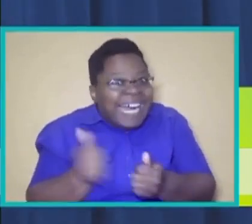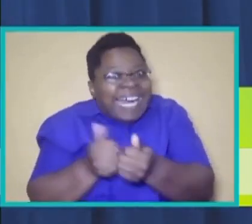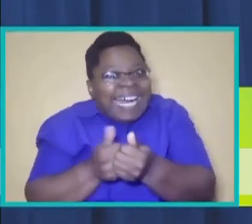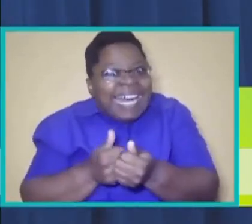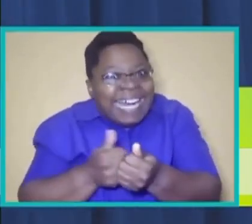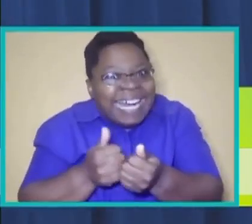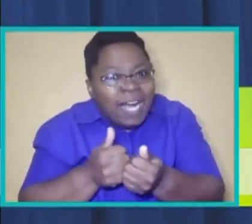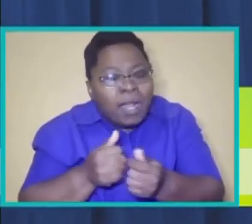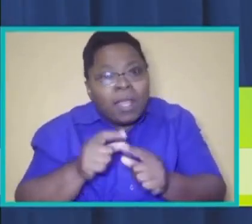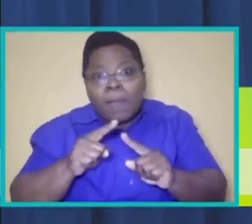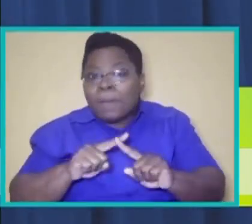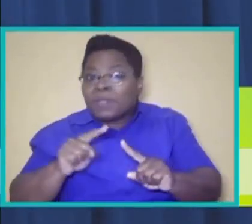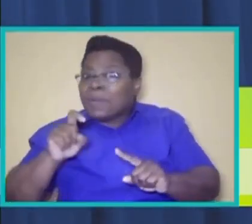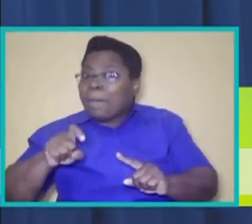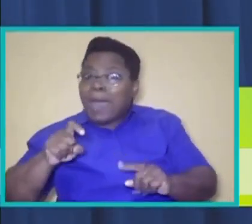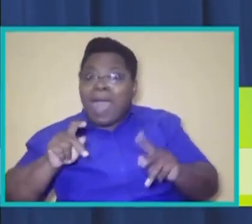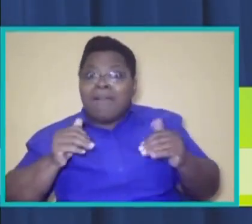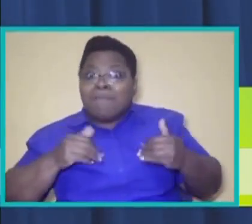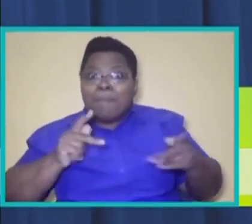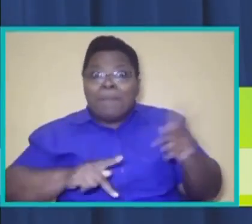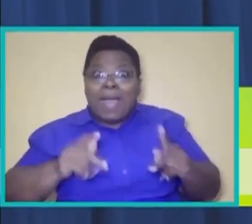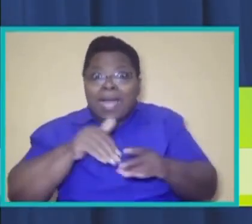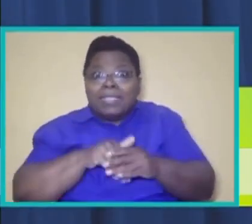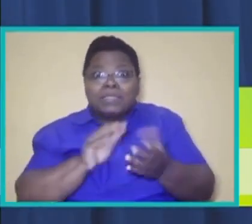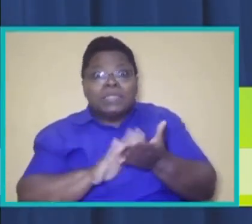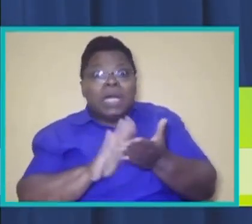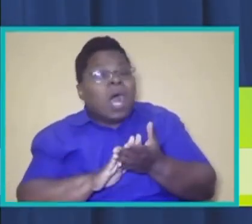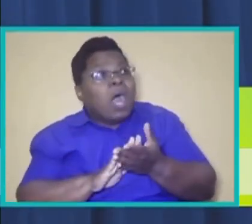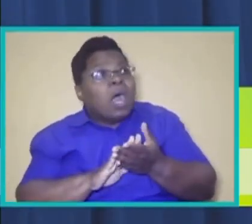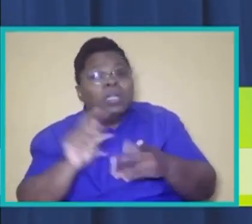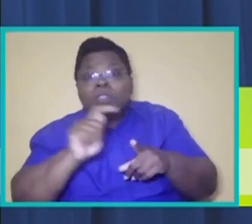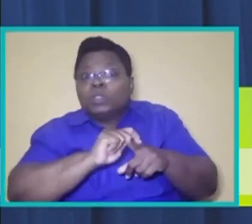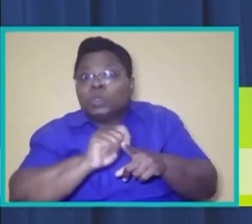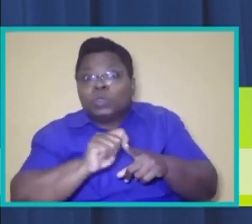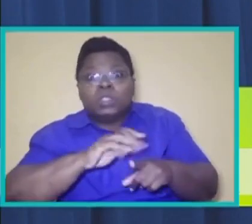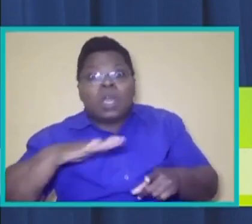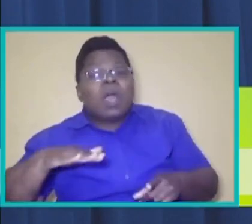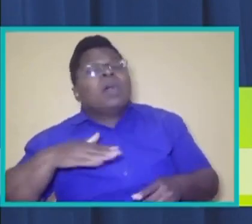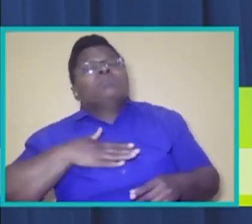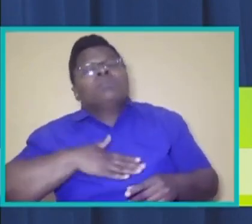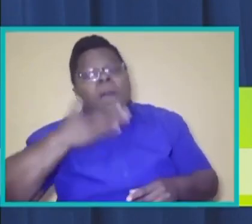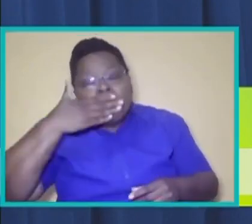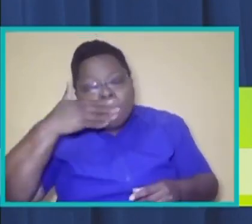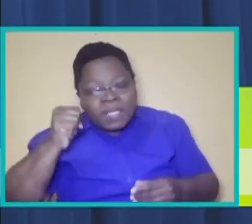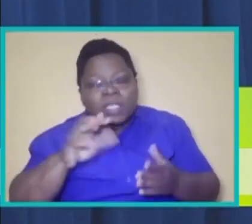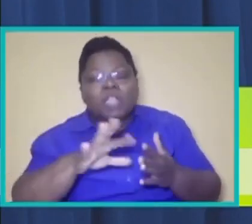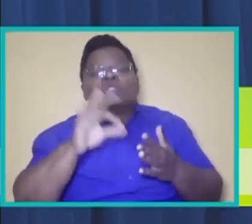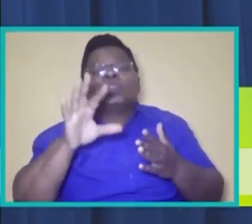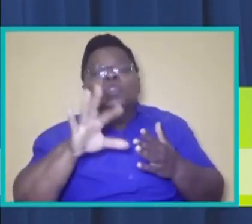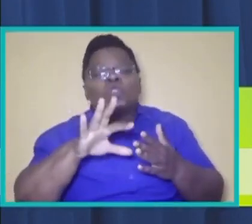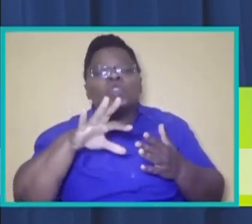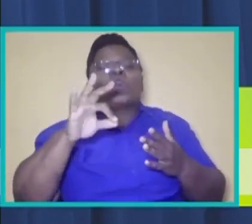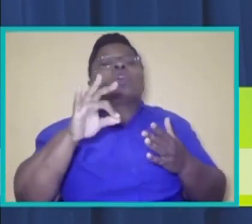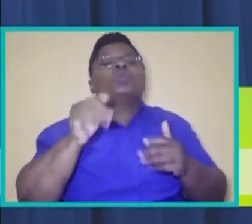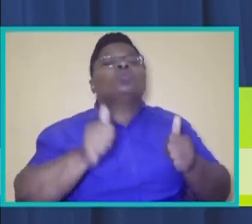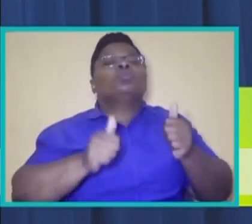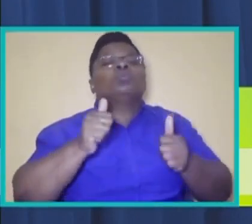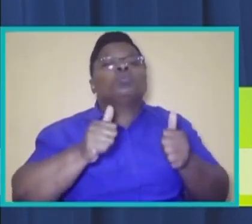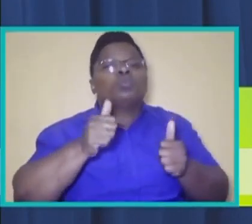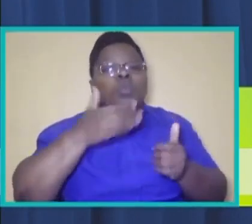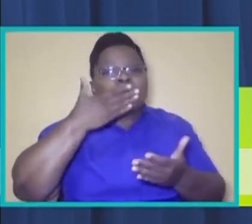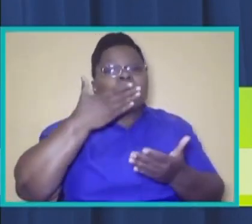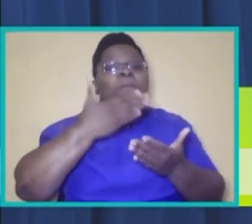right choices. I agree that the teacher would have their role and function, but in terms